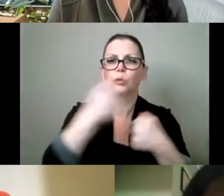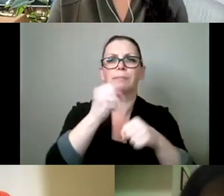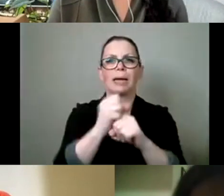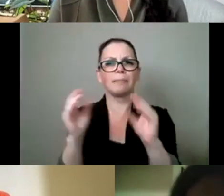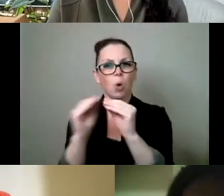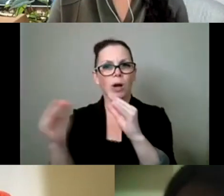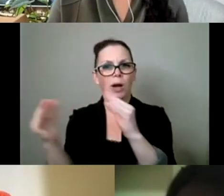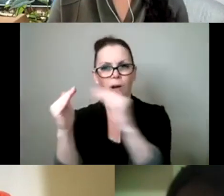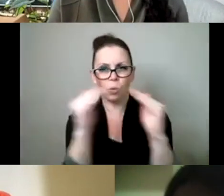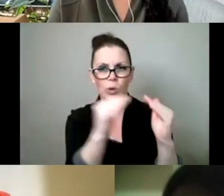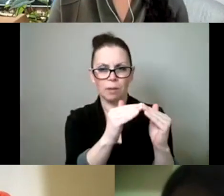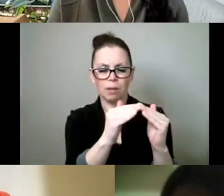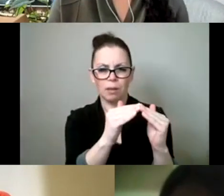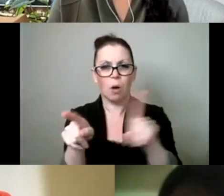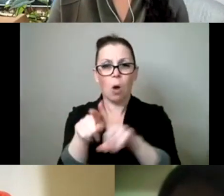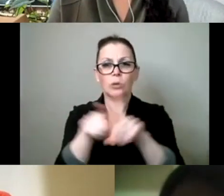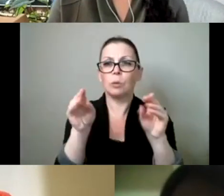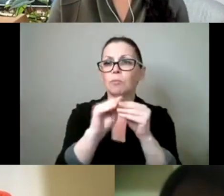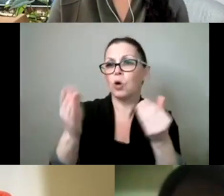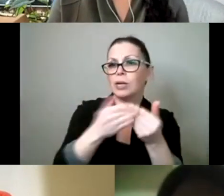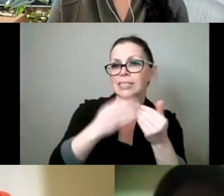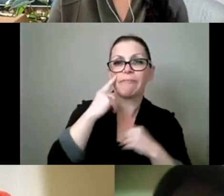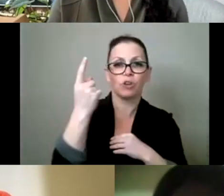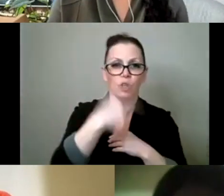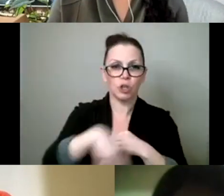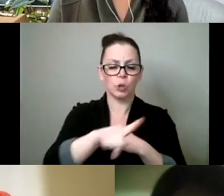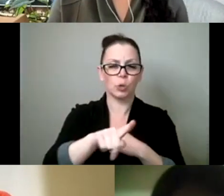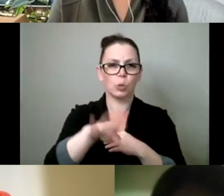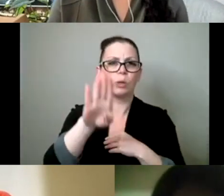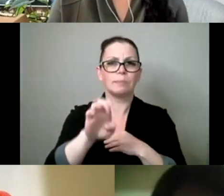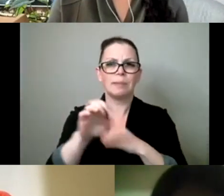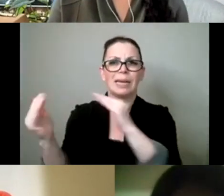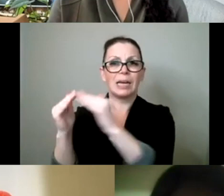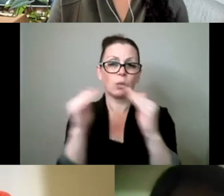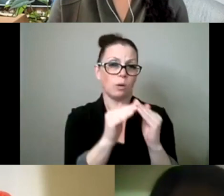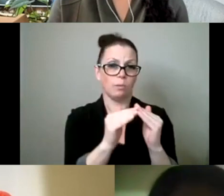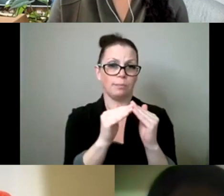it easier for you just to be on par?